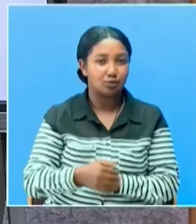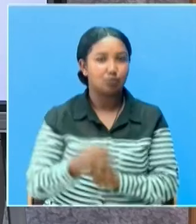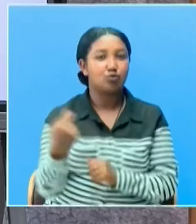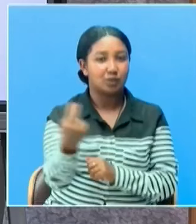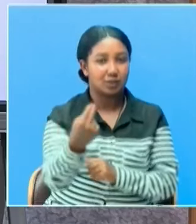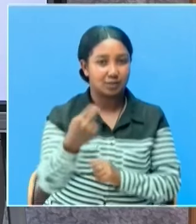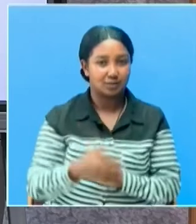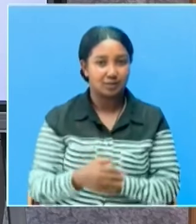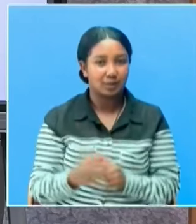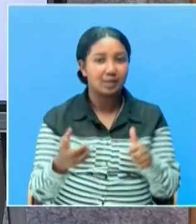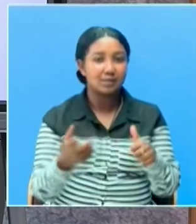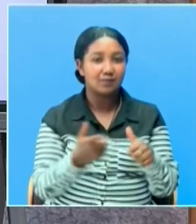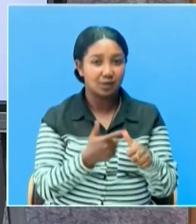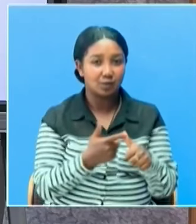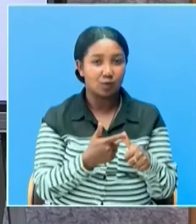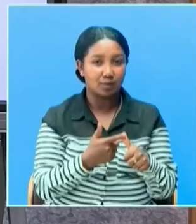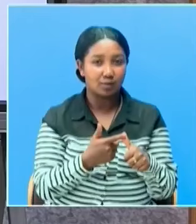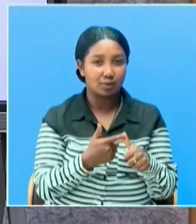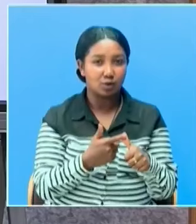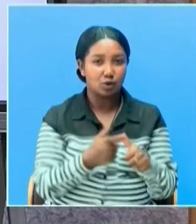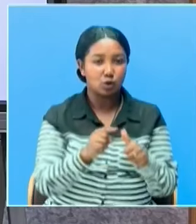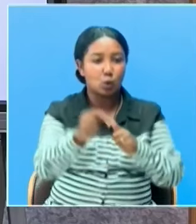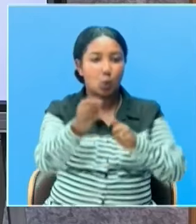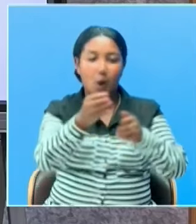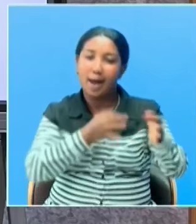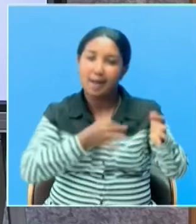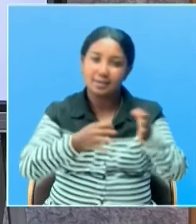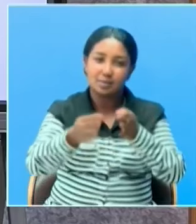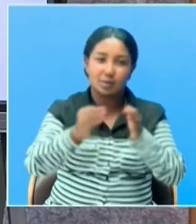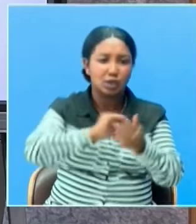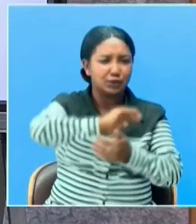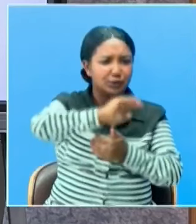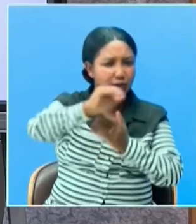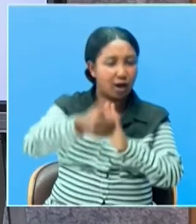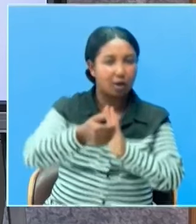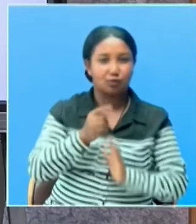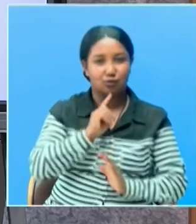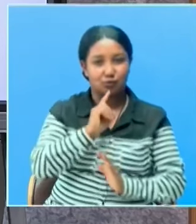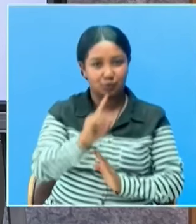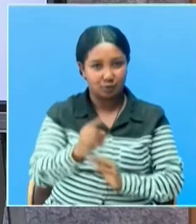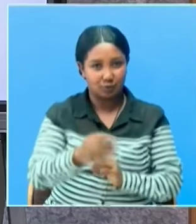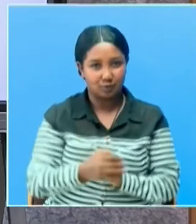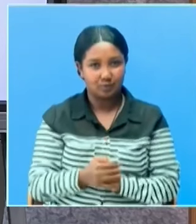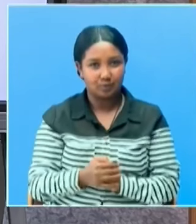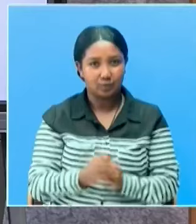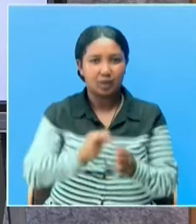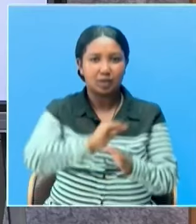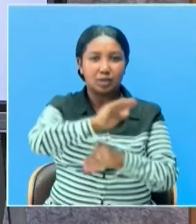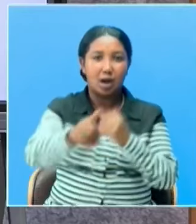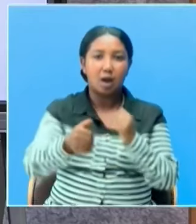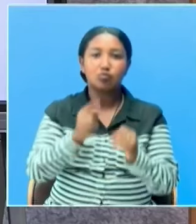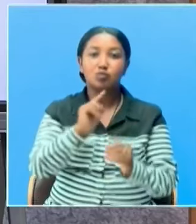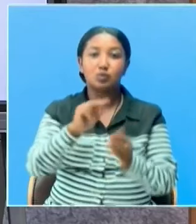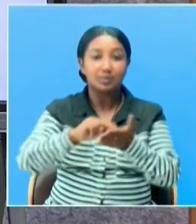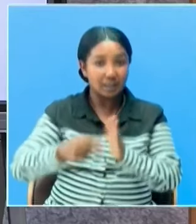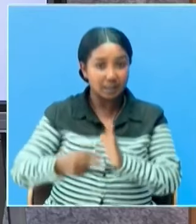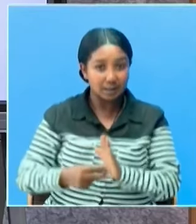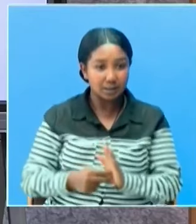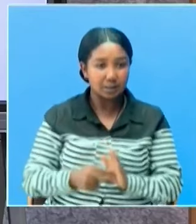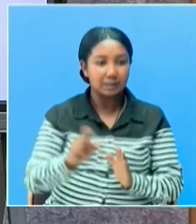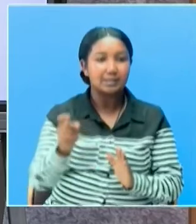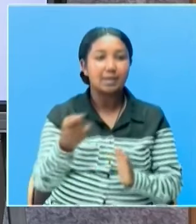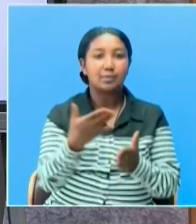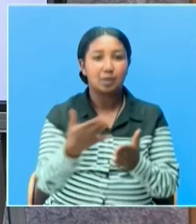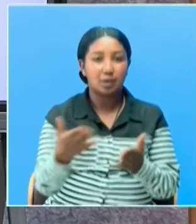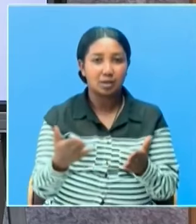uses. The first one is to express general truth. General truth means something